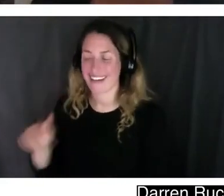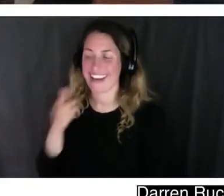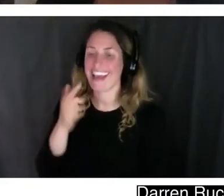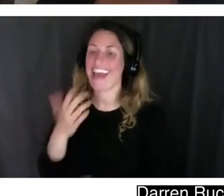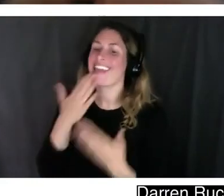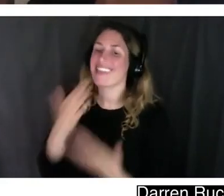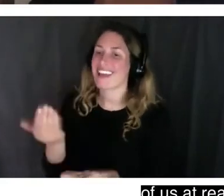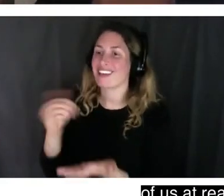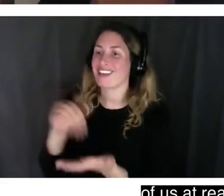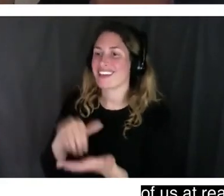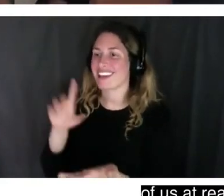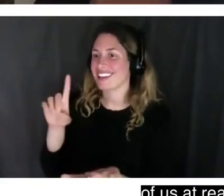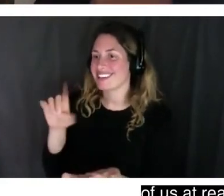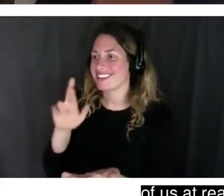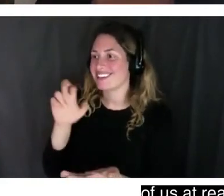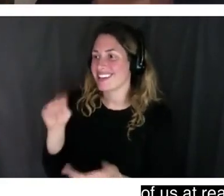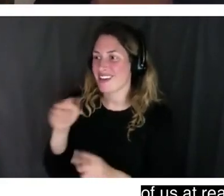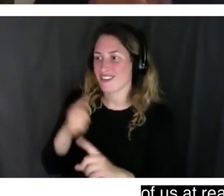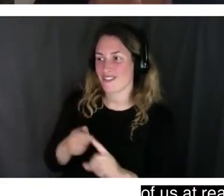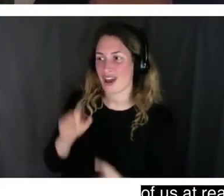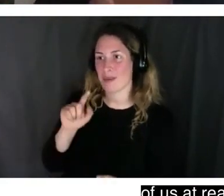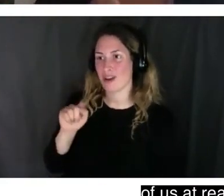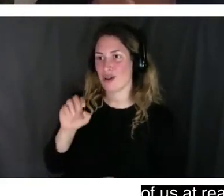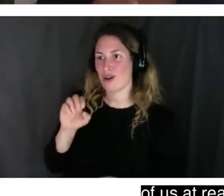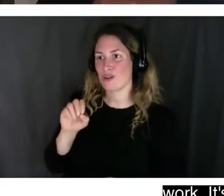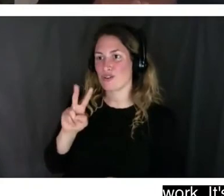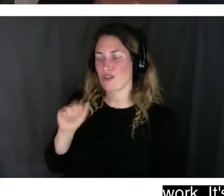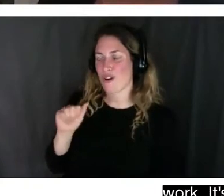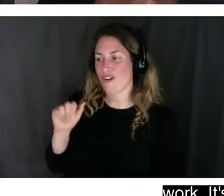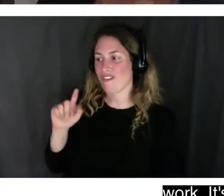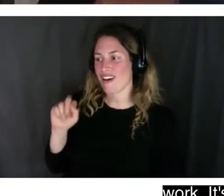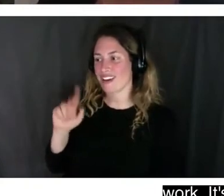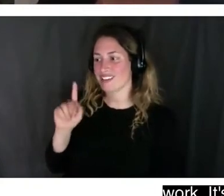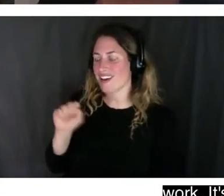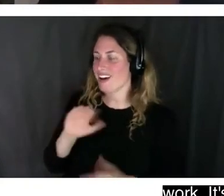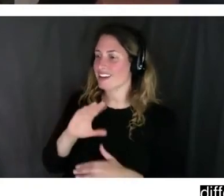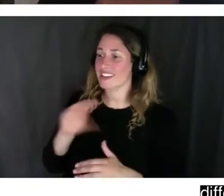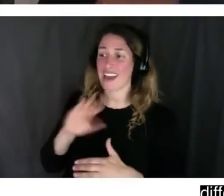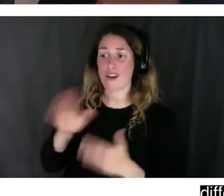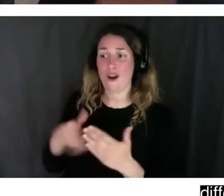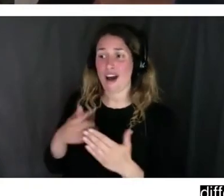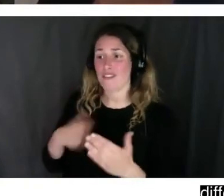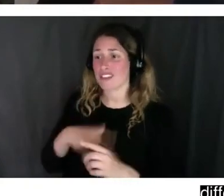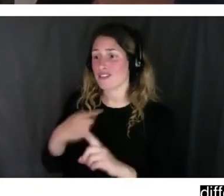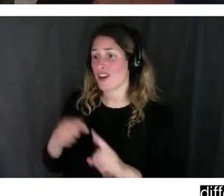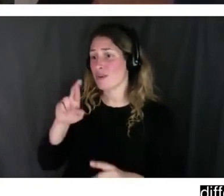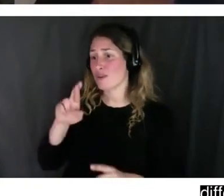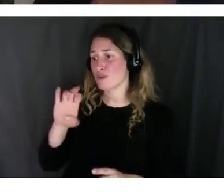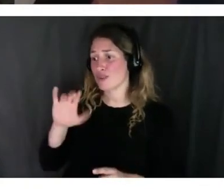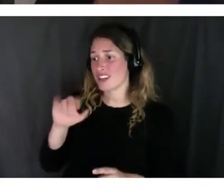Tova Talks and all of us at reachAbility. Just keep up the good work. It's folks like you that make the difference.